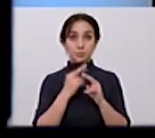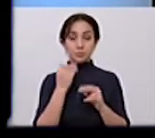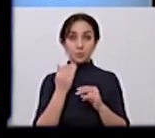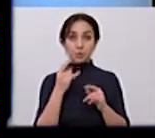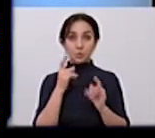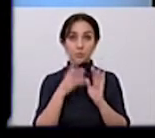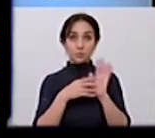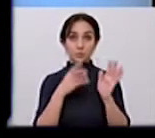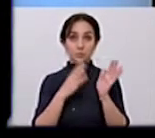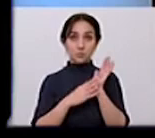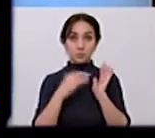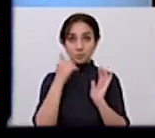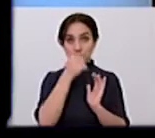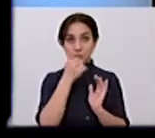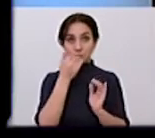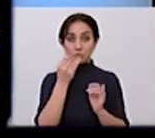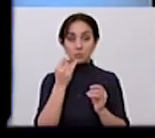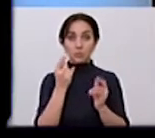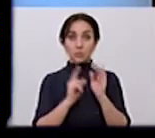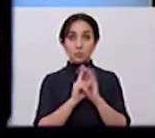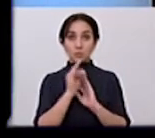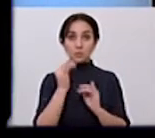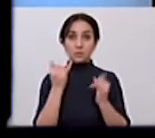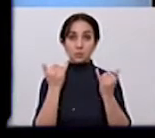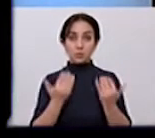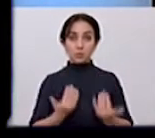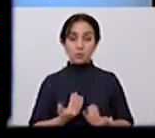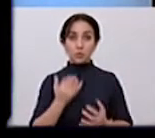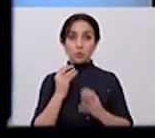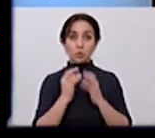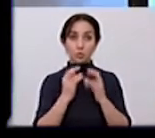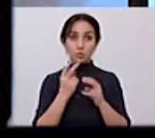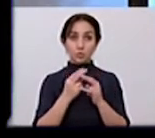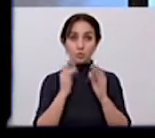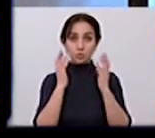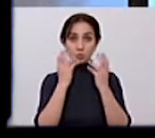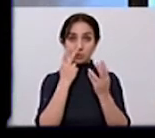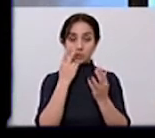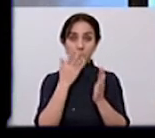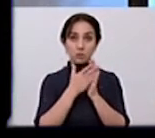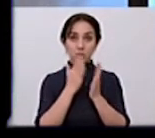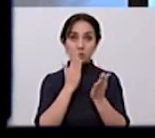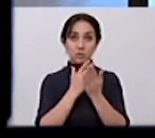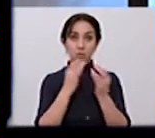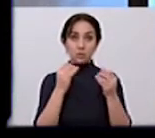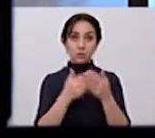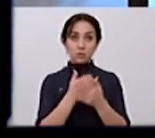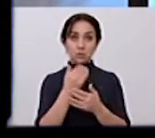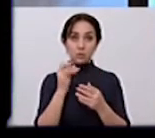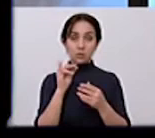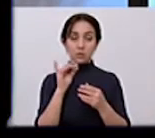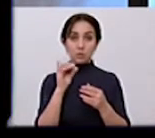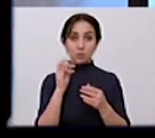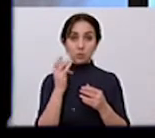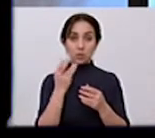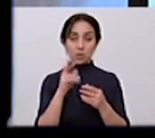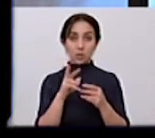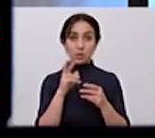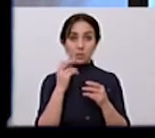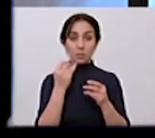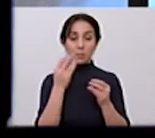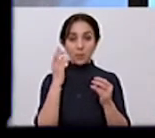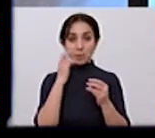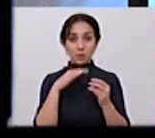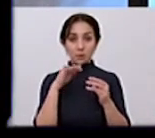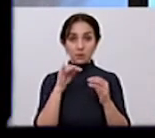ularga 1990-yillarning boshidayoq zamonaviy dunyoga jiddiy ta'sirga ega bo'lgan yangi industrial mamlakatlar deb